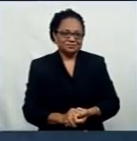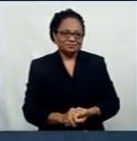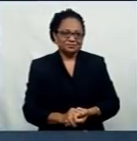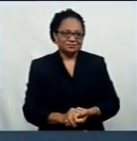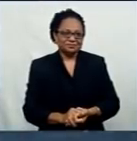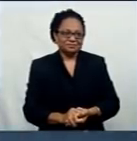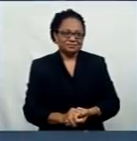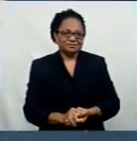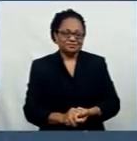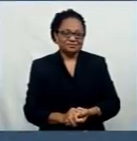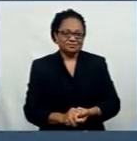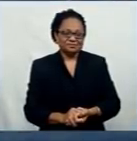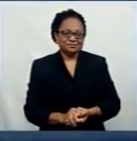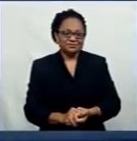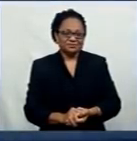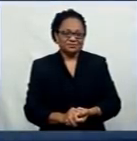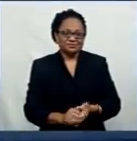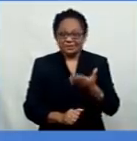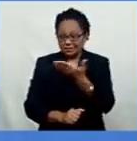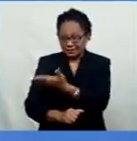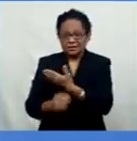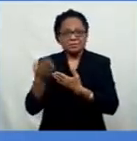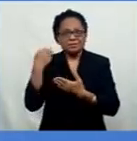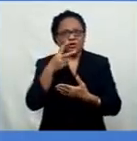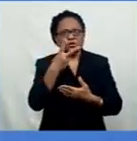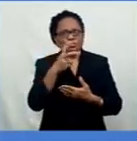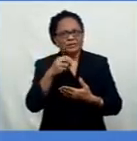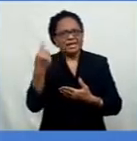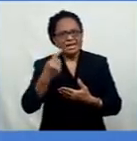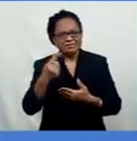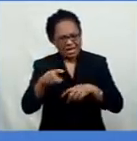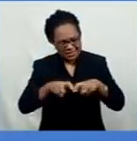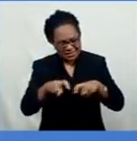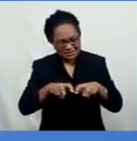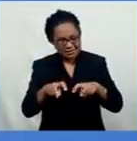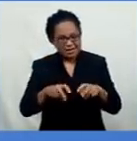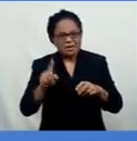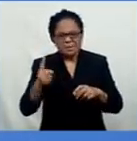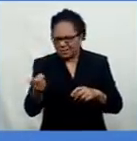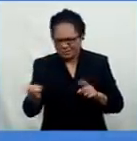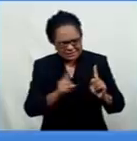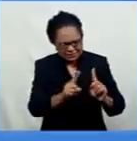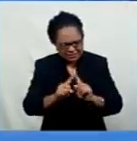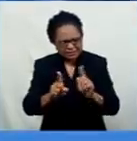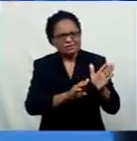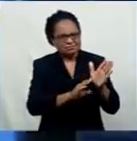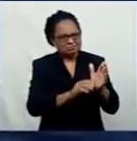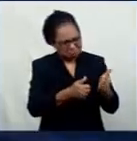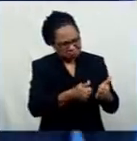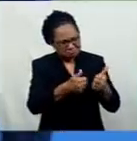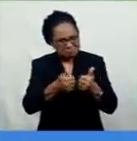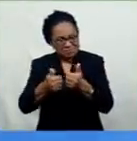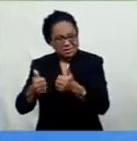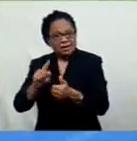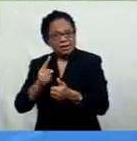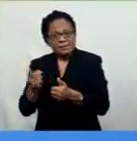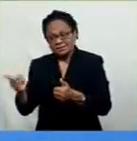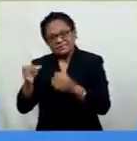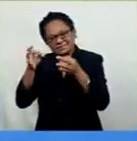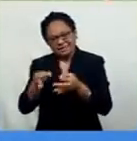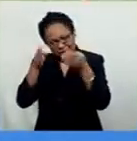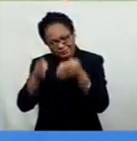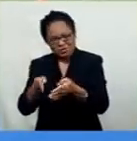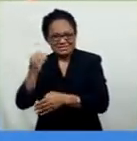Since taking up athletics in 2011, Matea has excelled in various disciplines but took the risk to focus entirely on